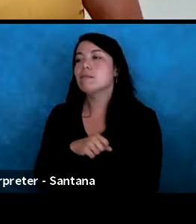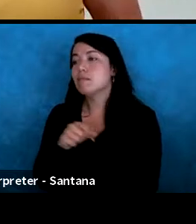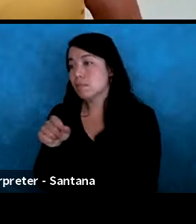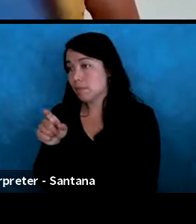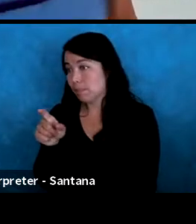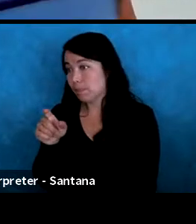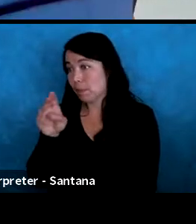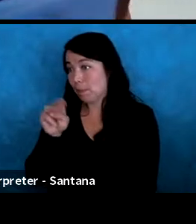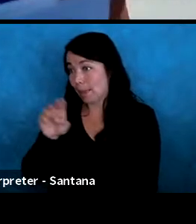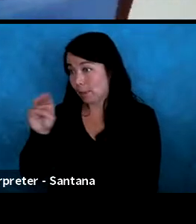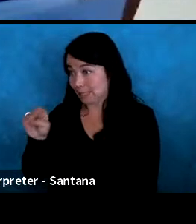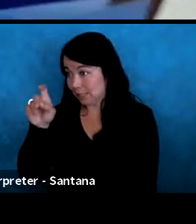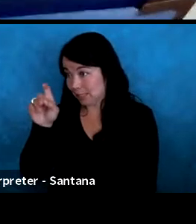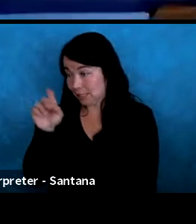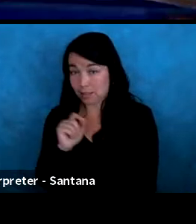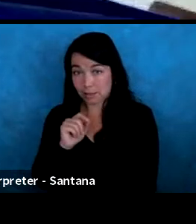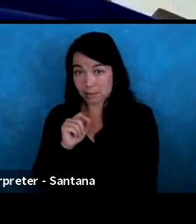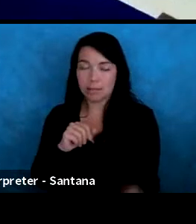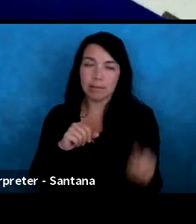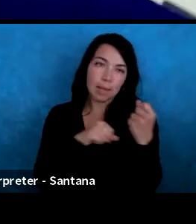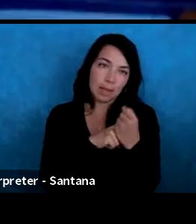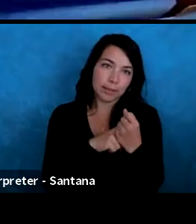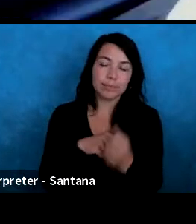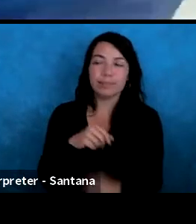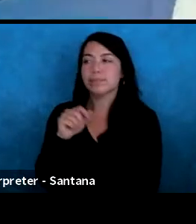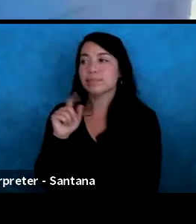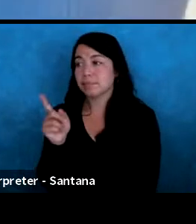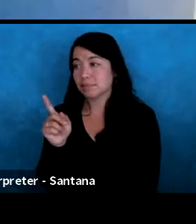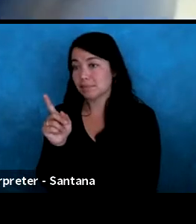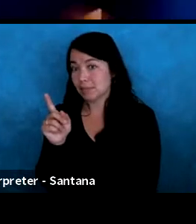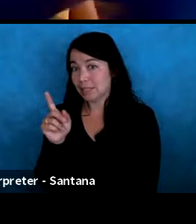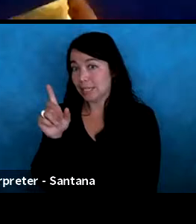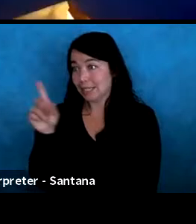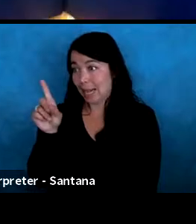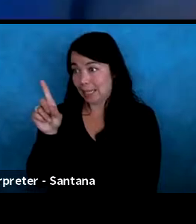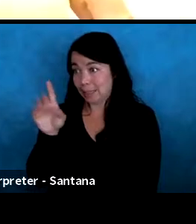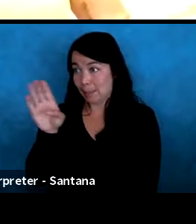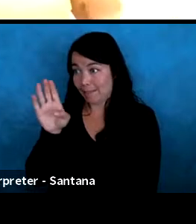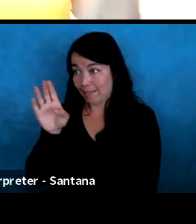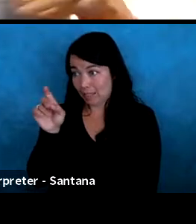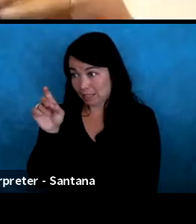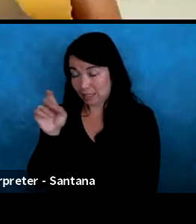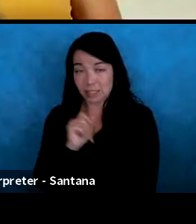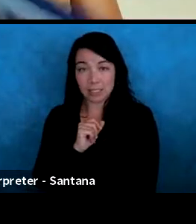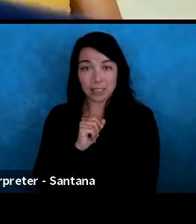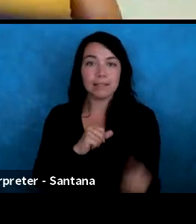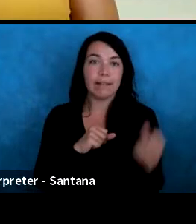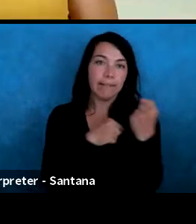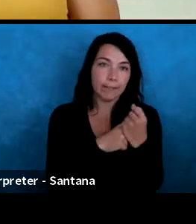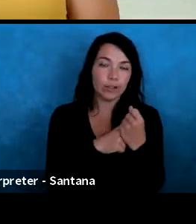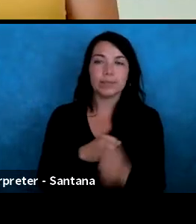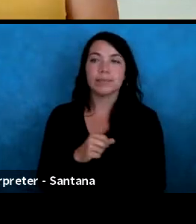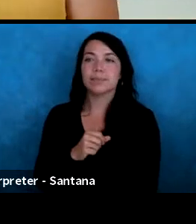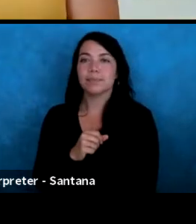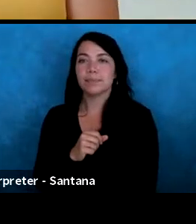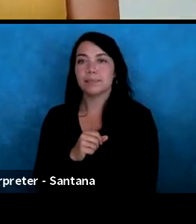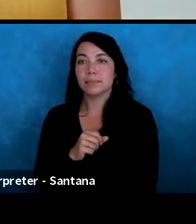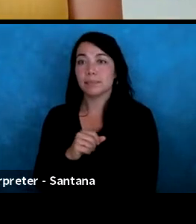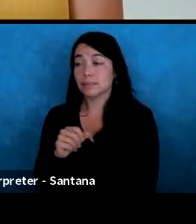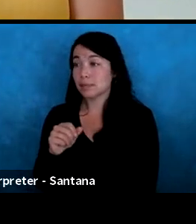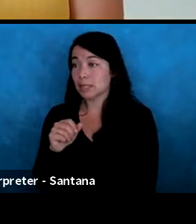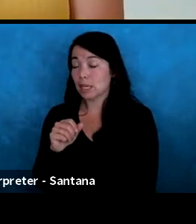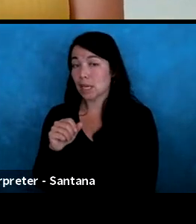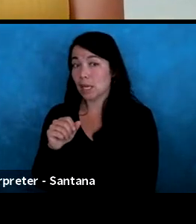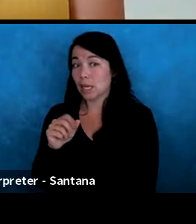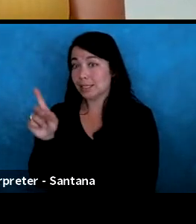Councillor Manuel J. Martinez? In favor. Councillor Denise D. Benavides? In favor. Mayor Pro Tem